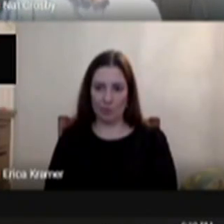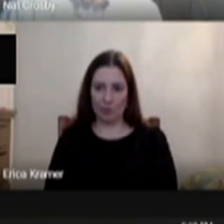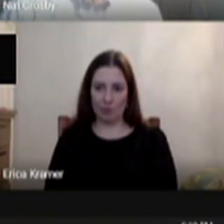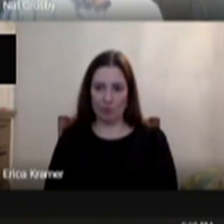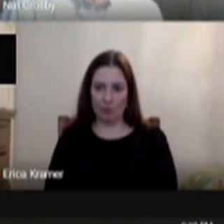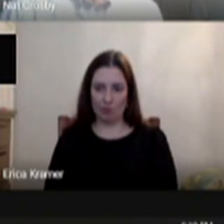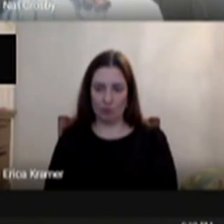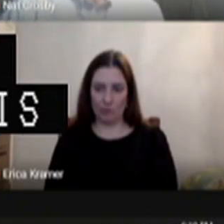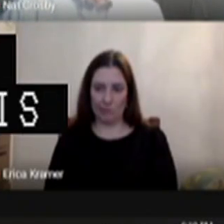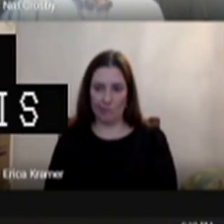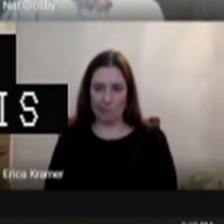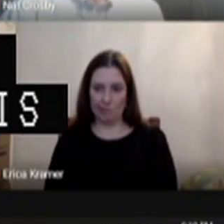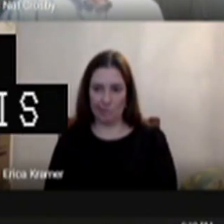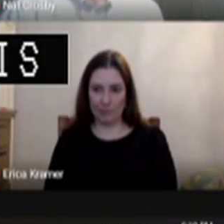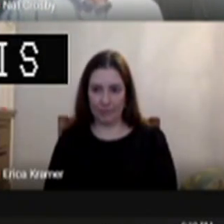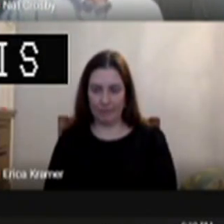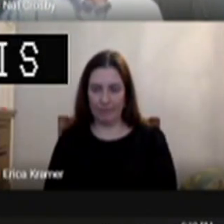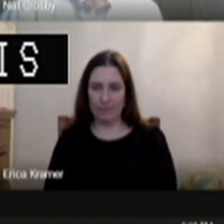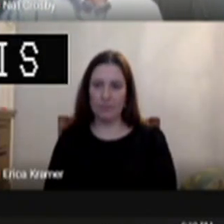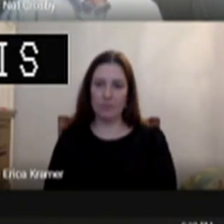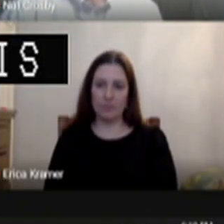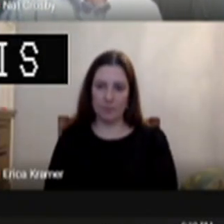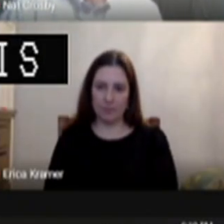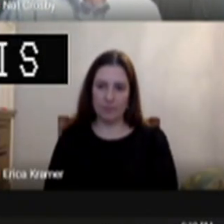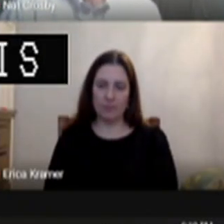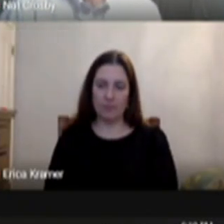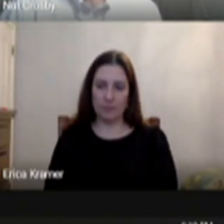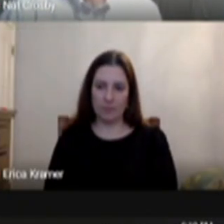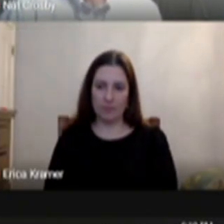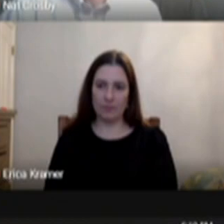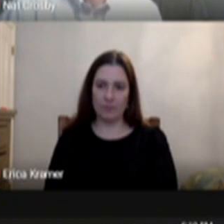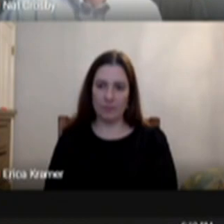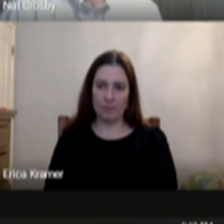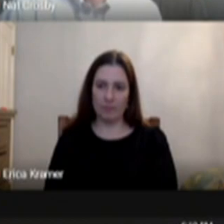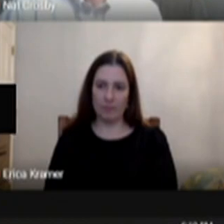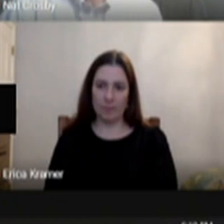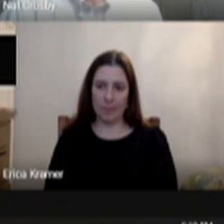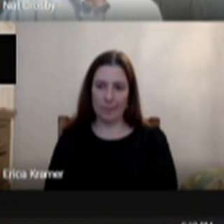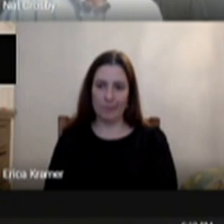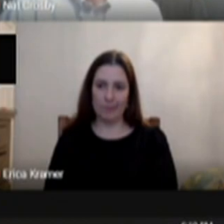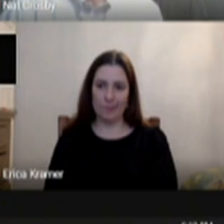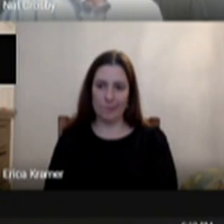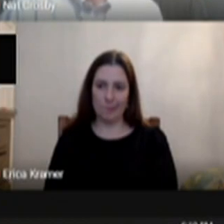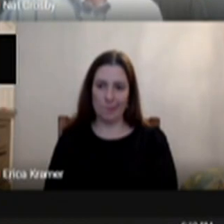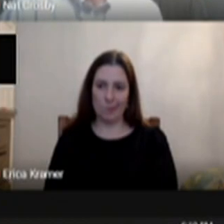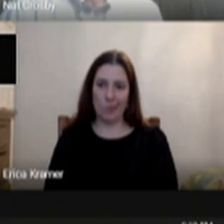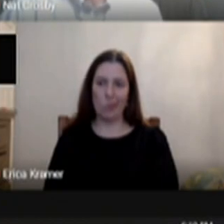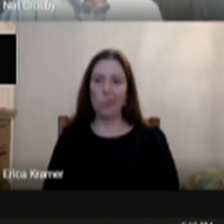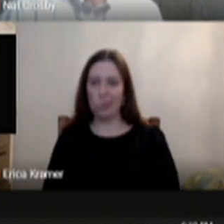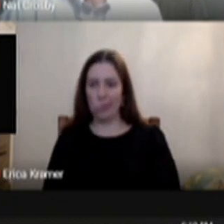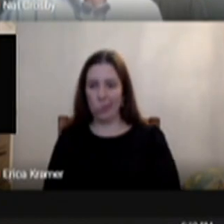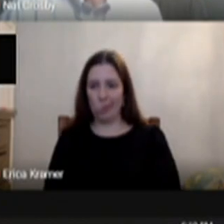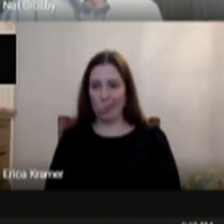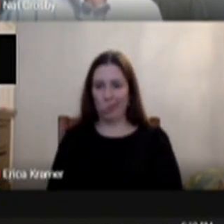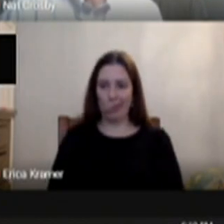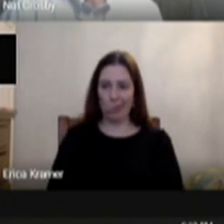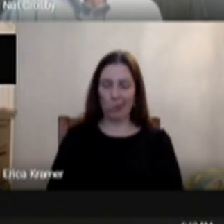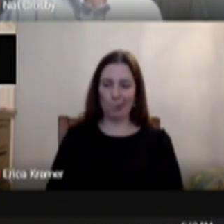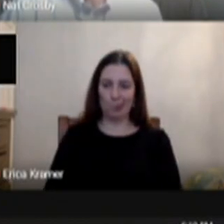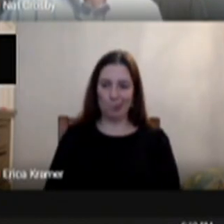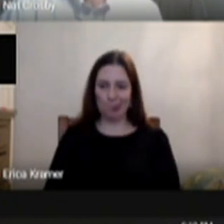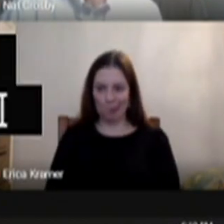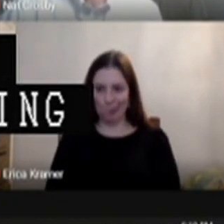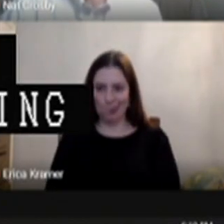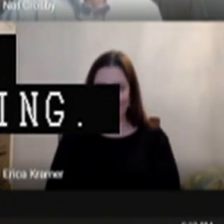inaccessible ramp stairs, which are part of an egress route for the daycare, which is housed within the building, and really need to be